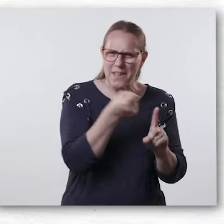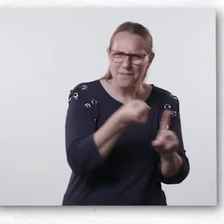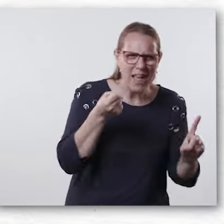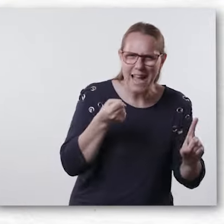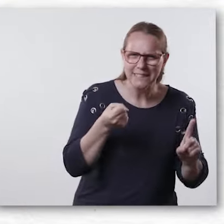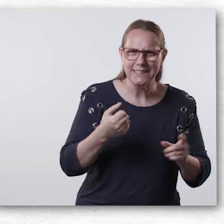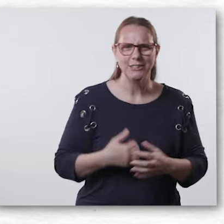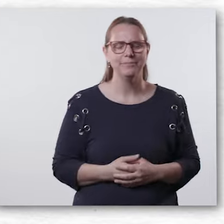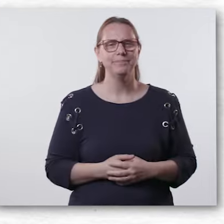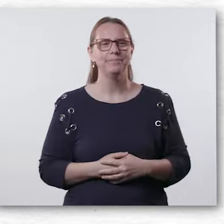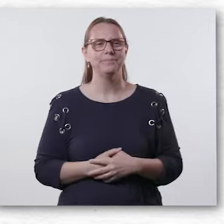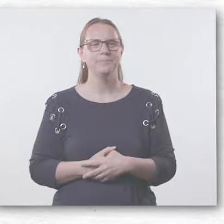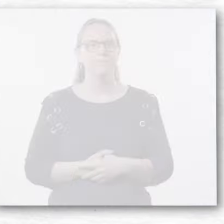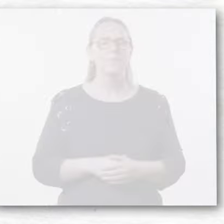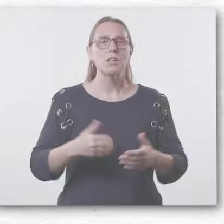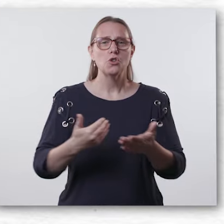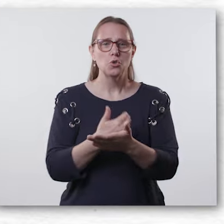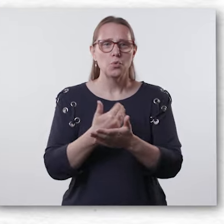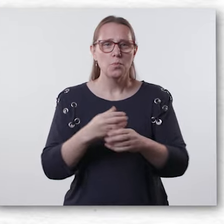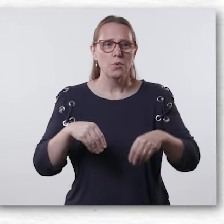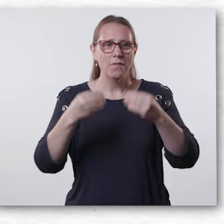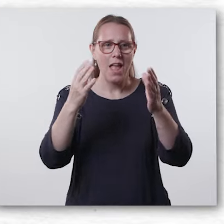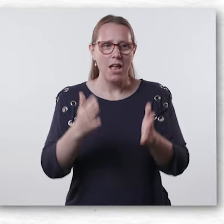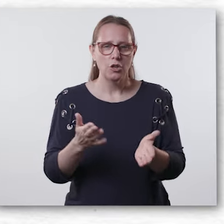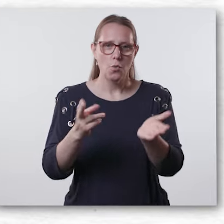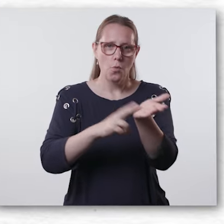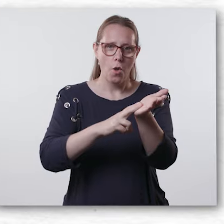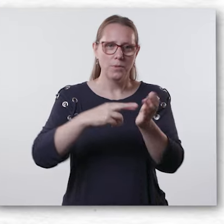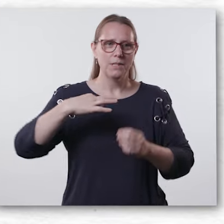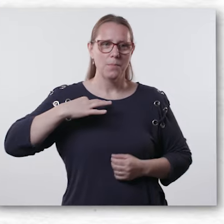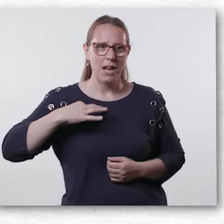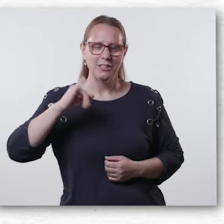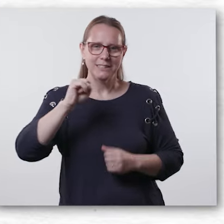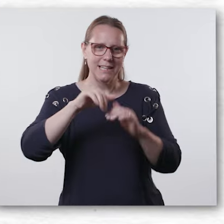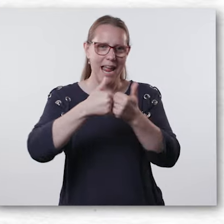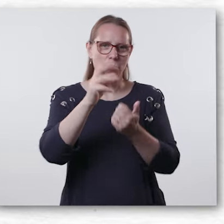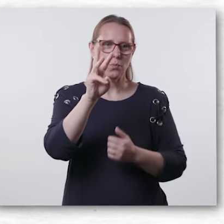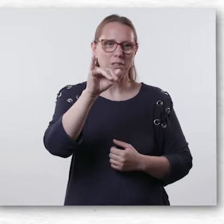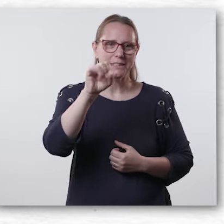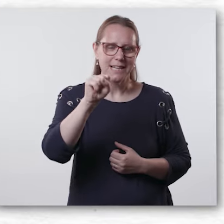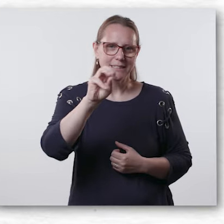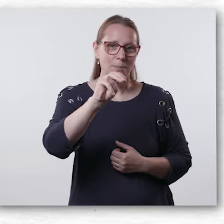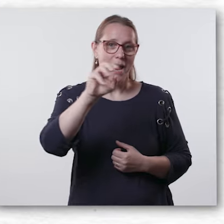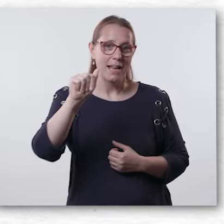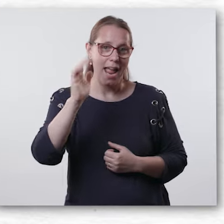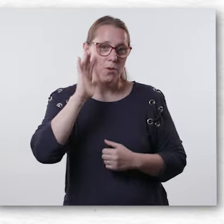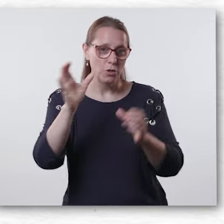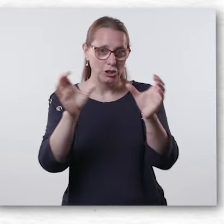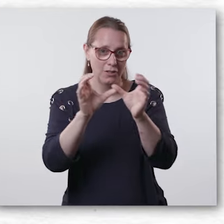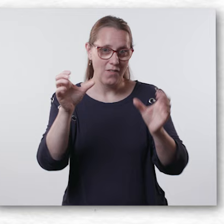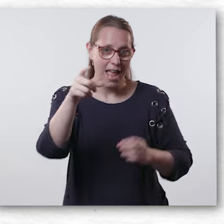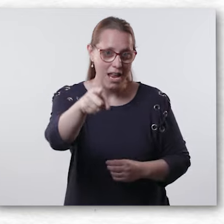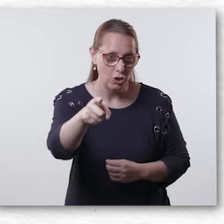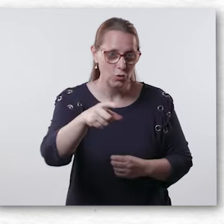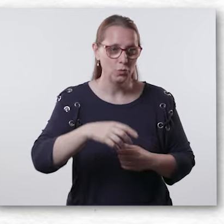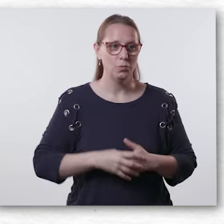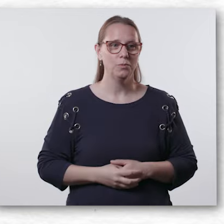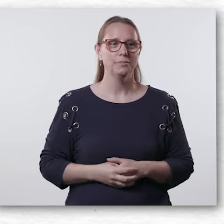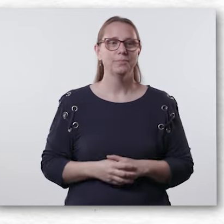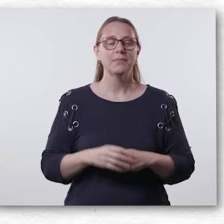Who is affected? The new provider enrollment application is how Wisconsin Medicaid will certify